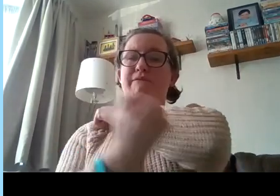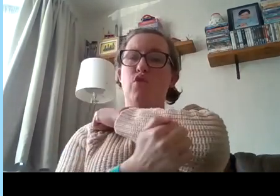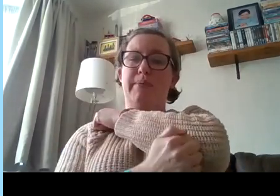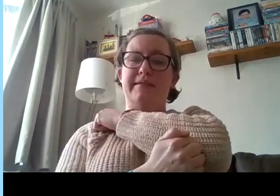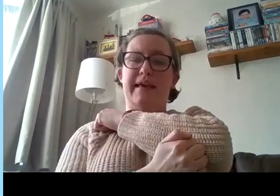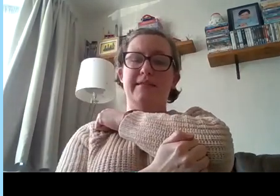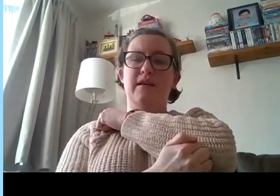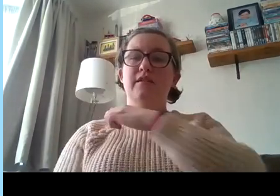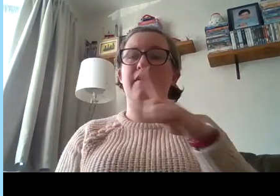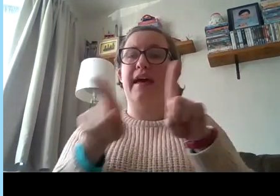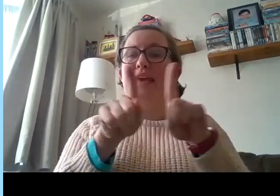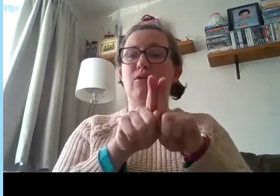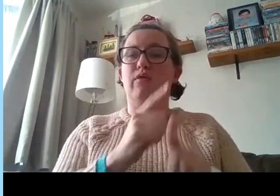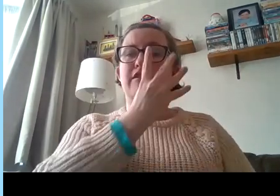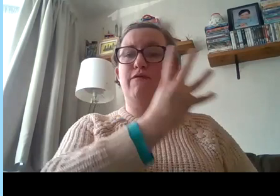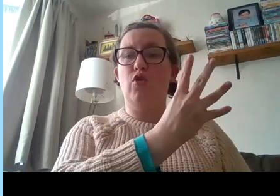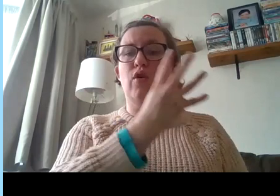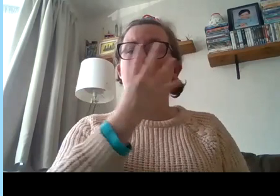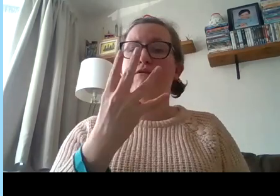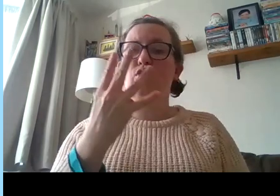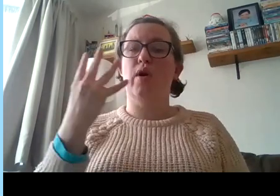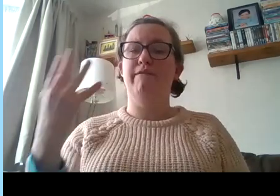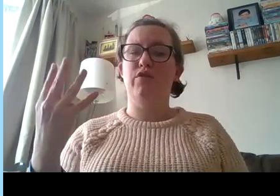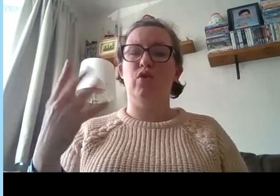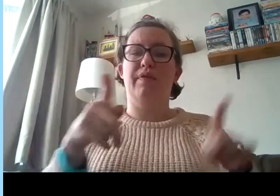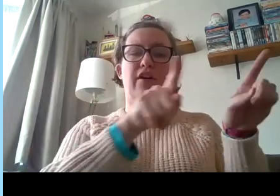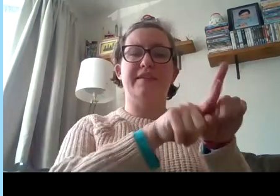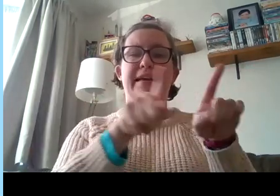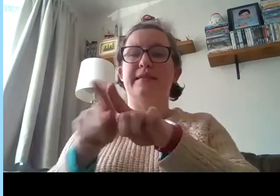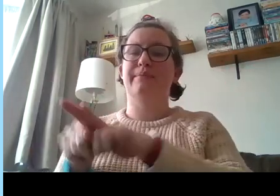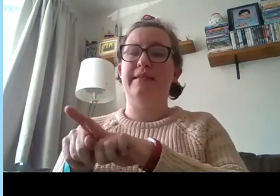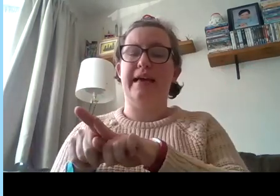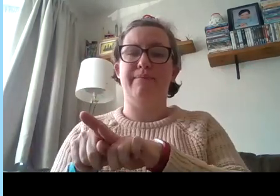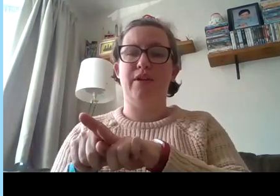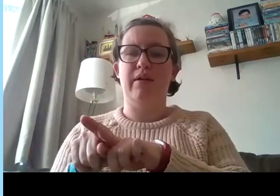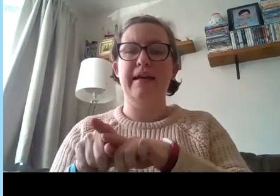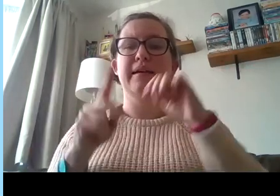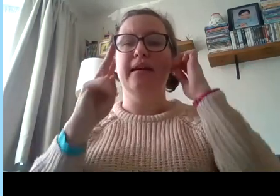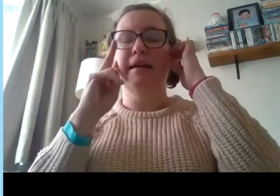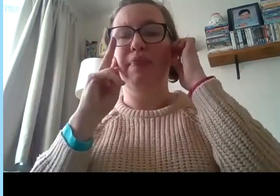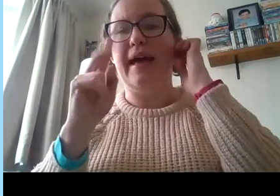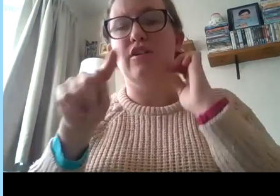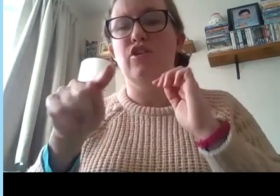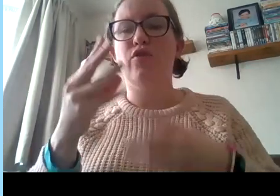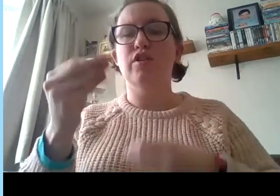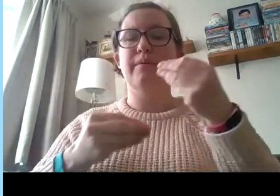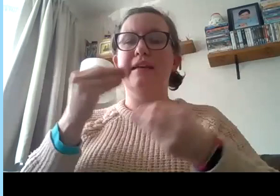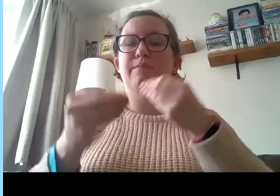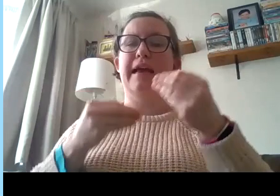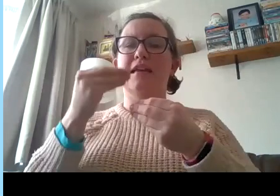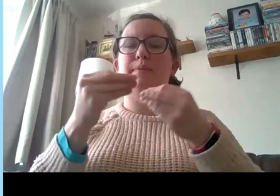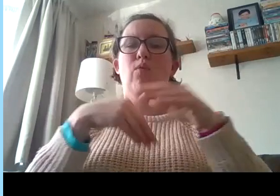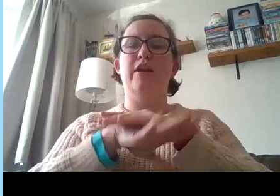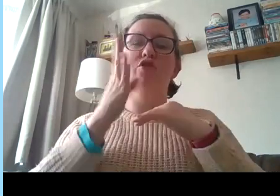biscuits and 4 biscuits. So they're equal. That's 4 and 4 and 4. They are the same. Okay. Then you've got